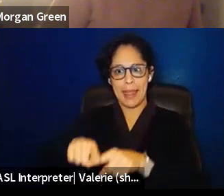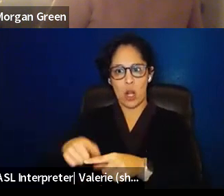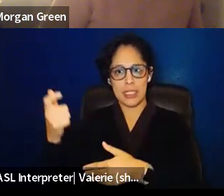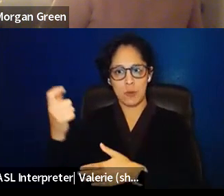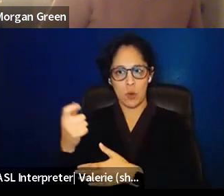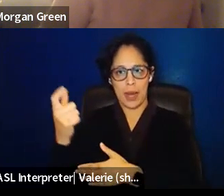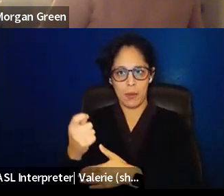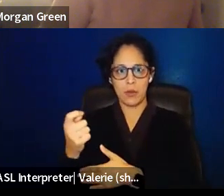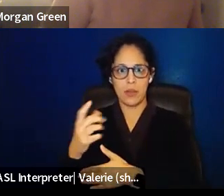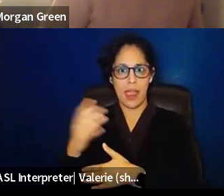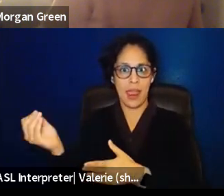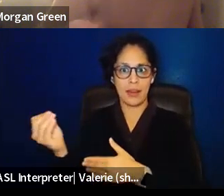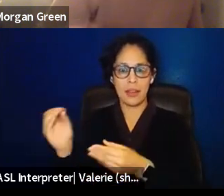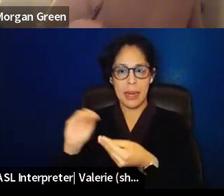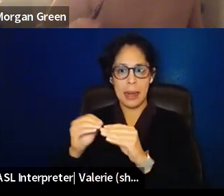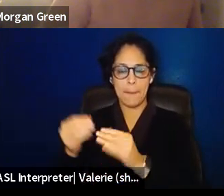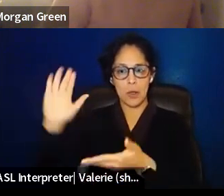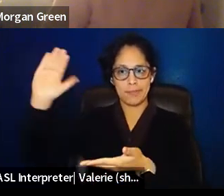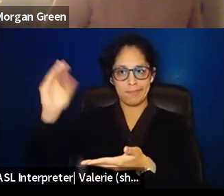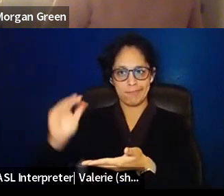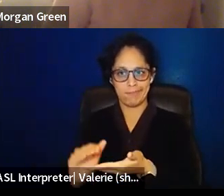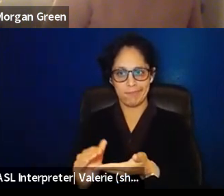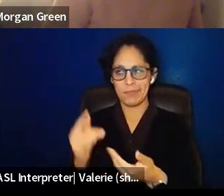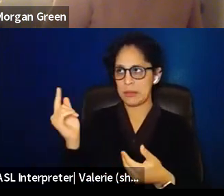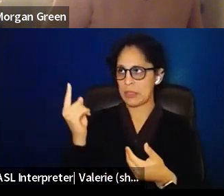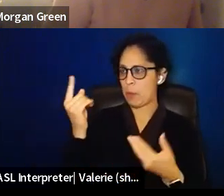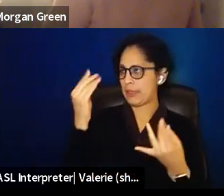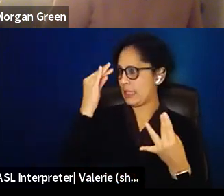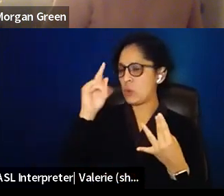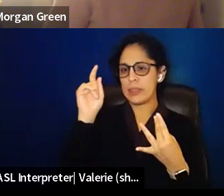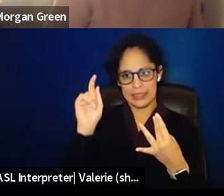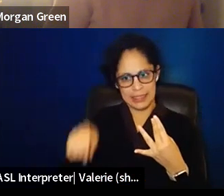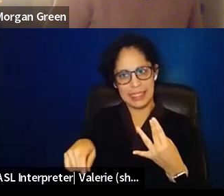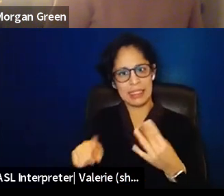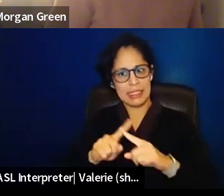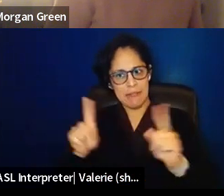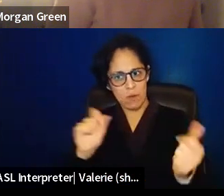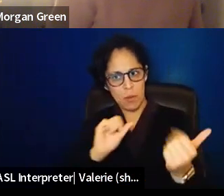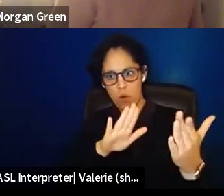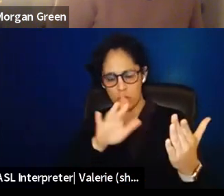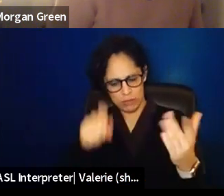down and down. And so it was like, okay, we got to do something different. There has to be some change.